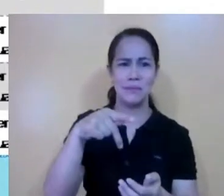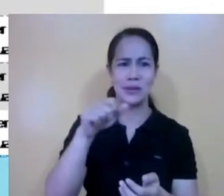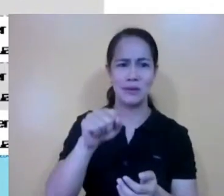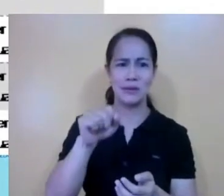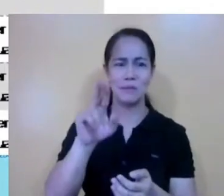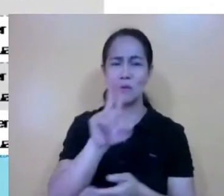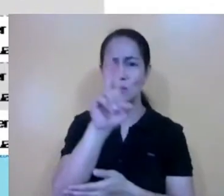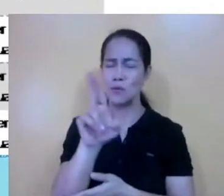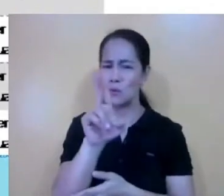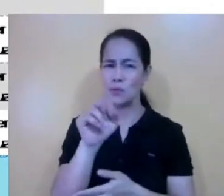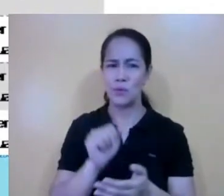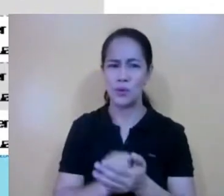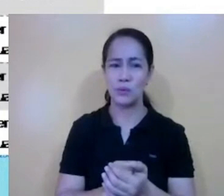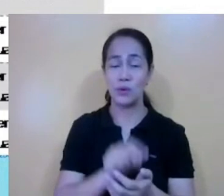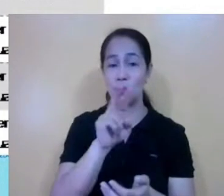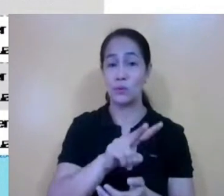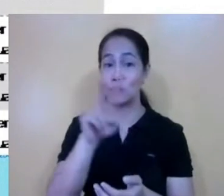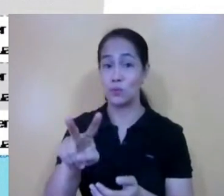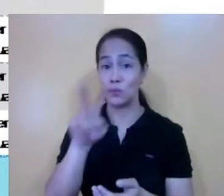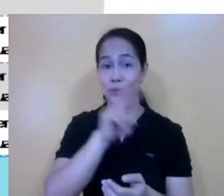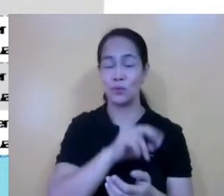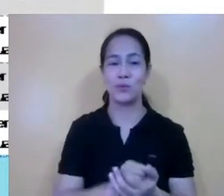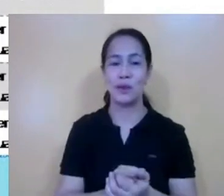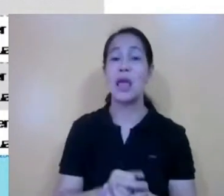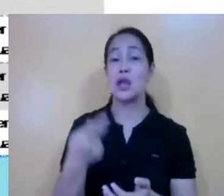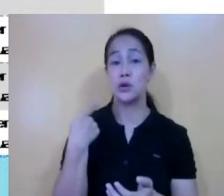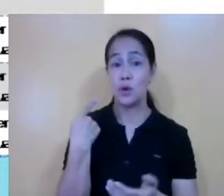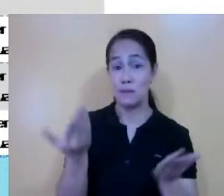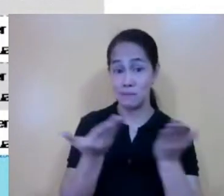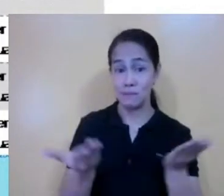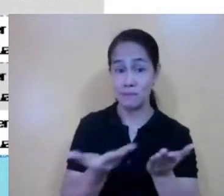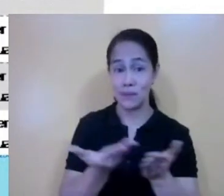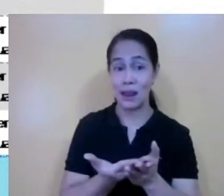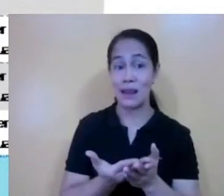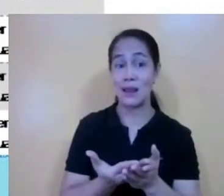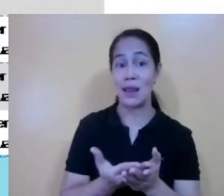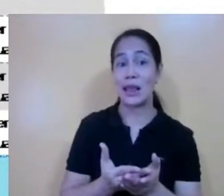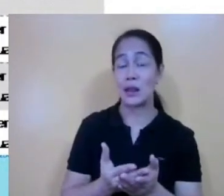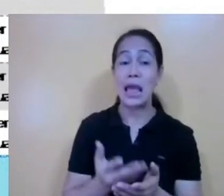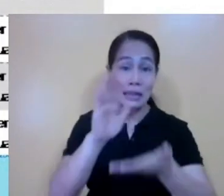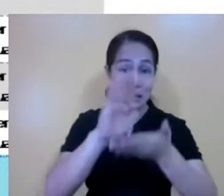2022. And you have here at the rightmost part the adjusted schedule. So allow me to